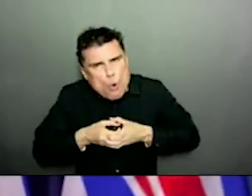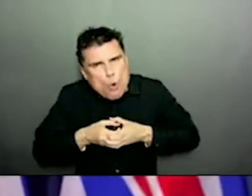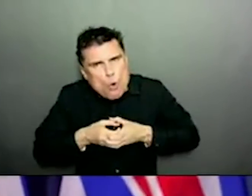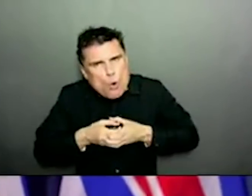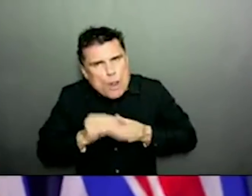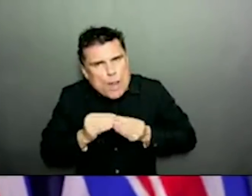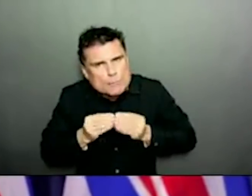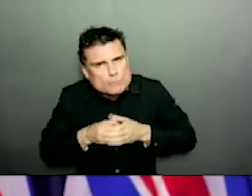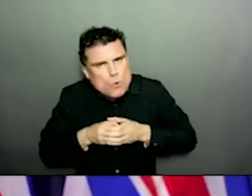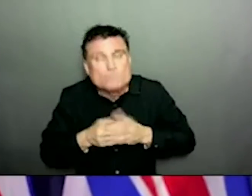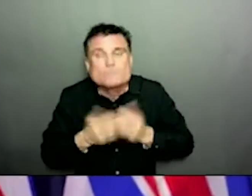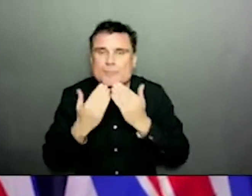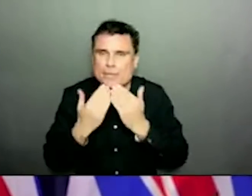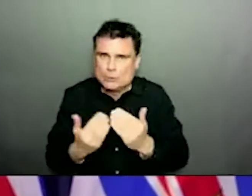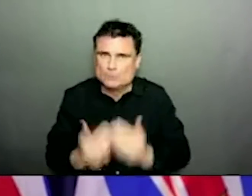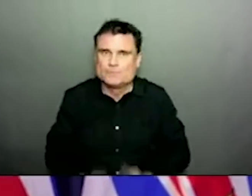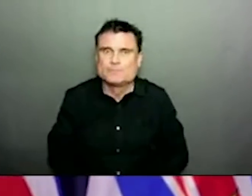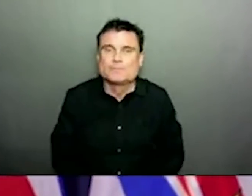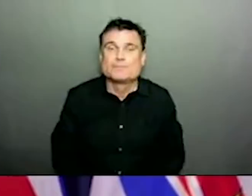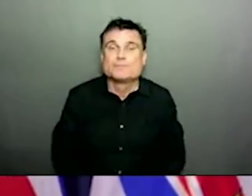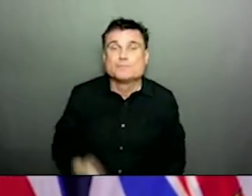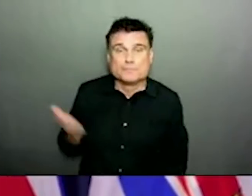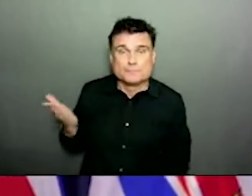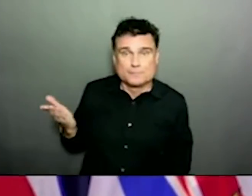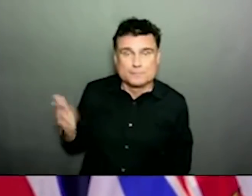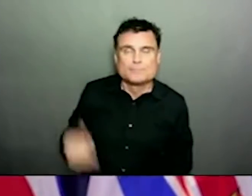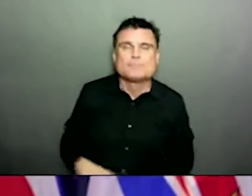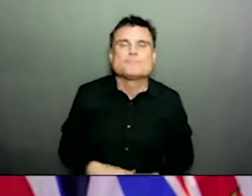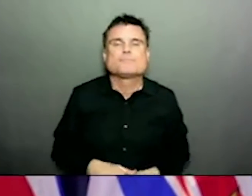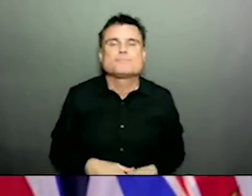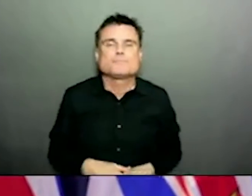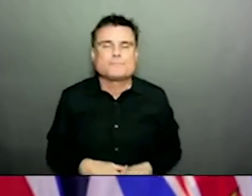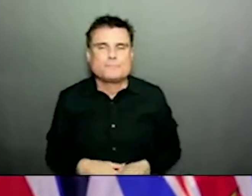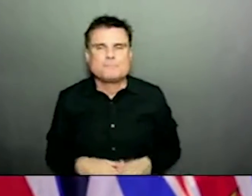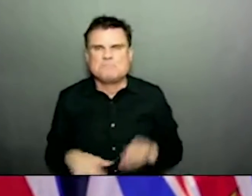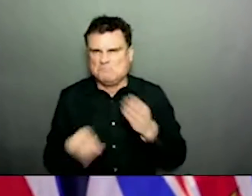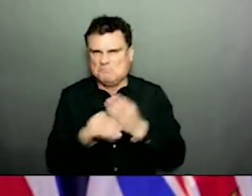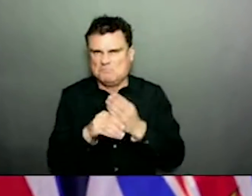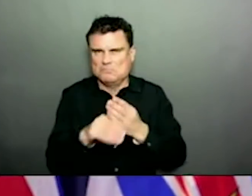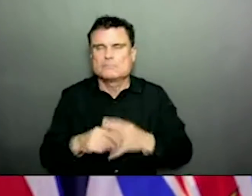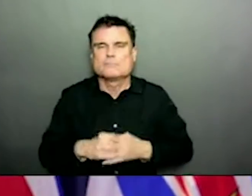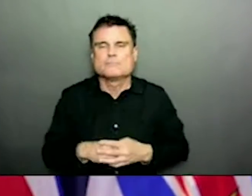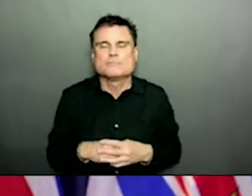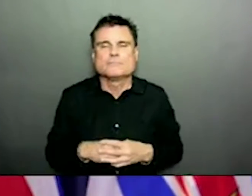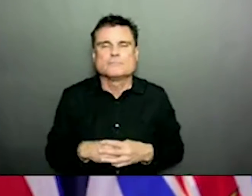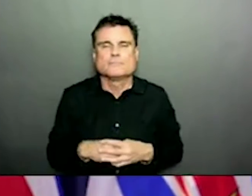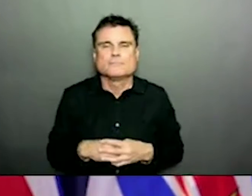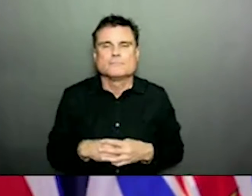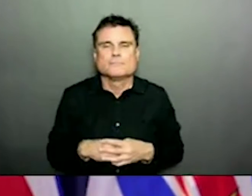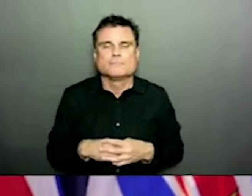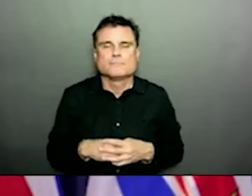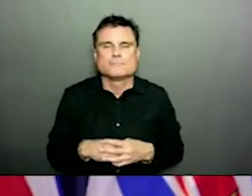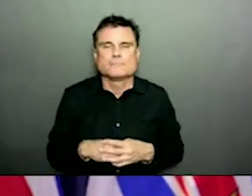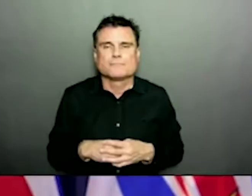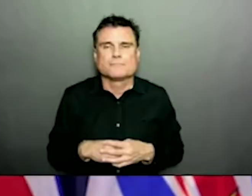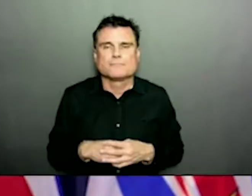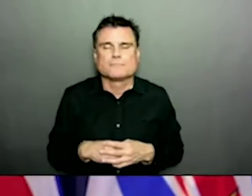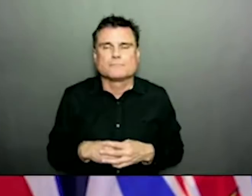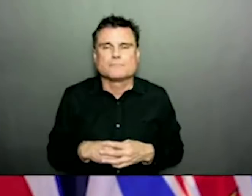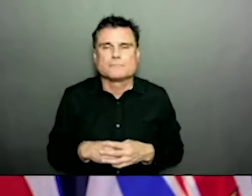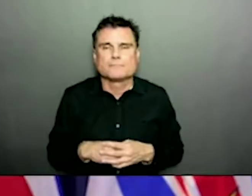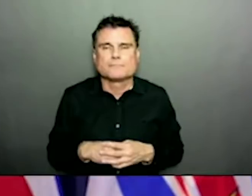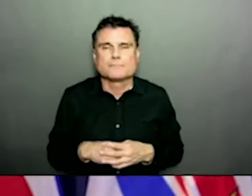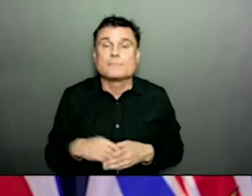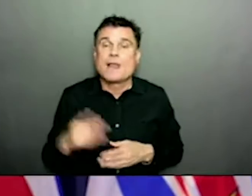And just to put that in context, Tina, last year at this time, the hospital capacity in acute care was just